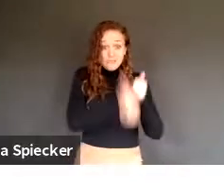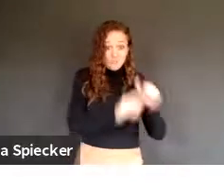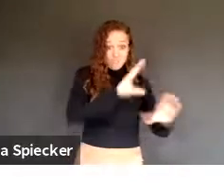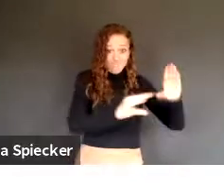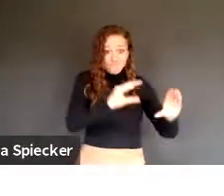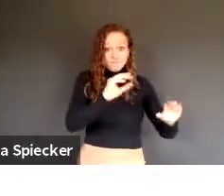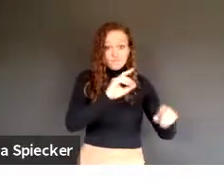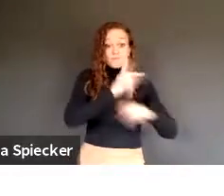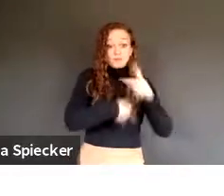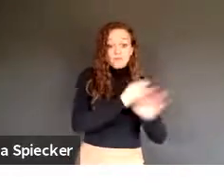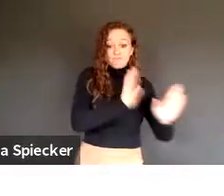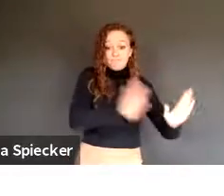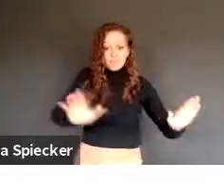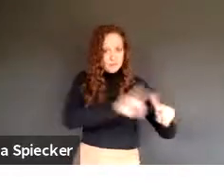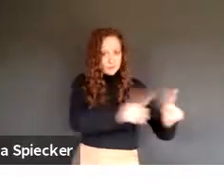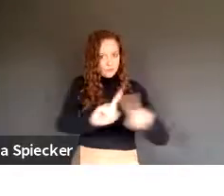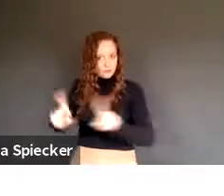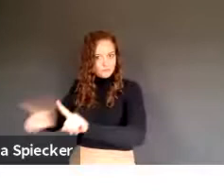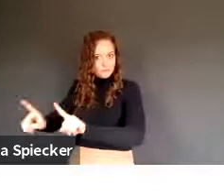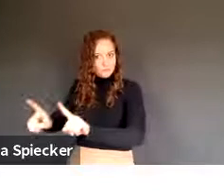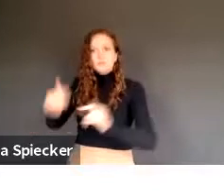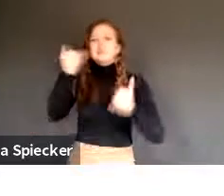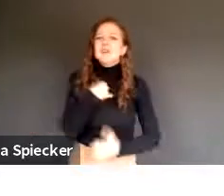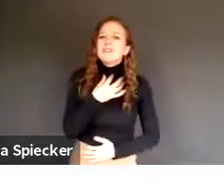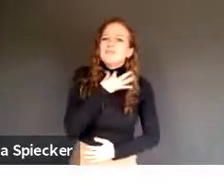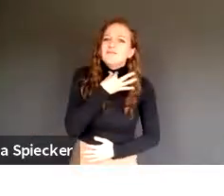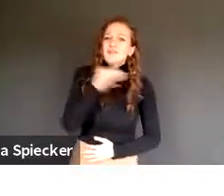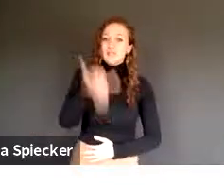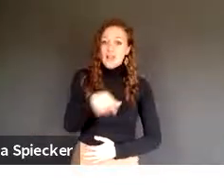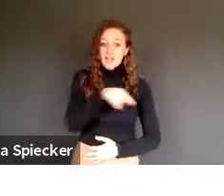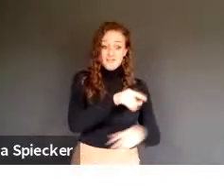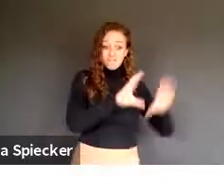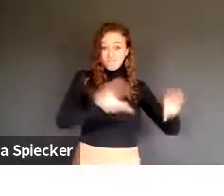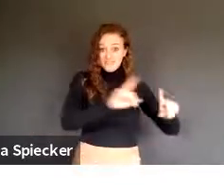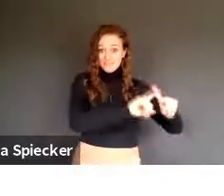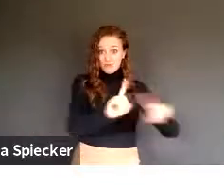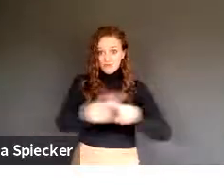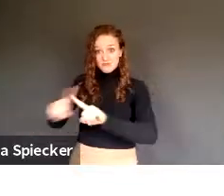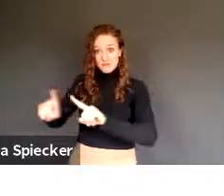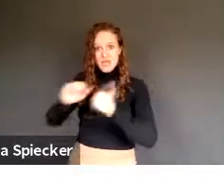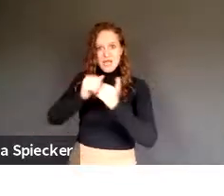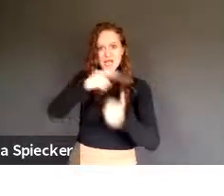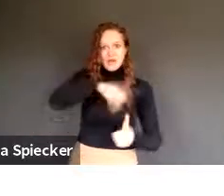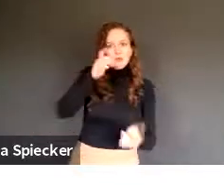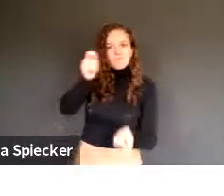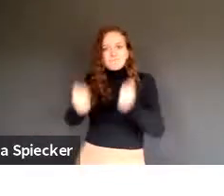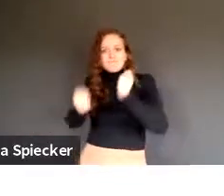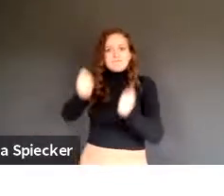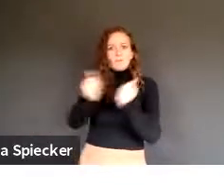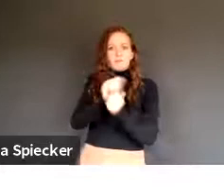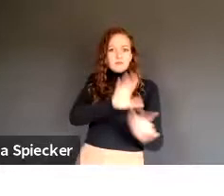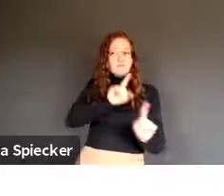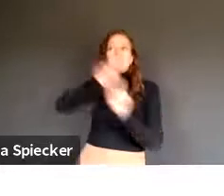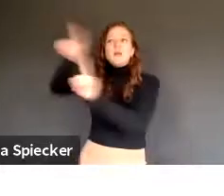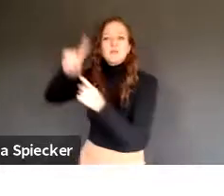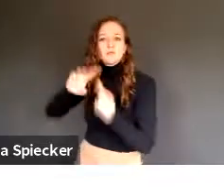various demographic traits. Demographic traits includes growth, reproduction, and survival, and how they allocate their energy to these different